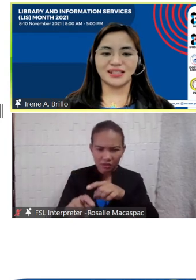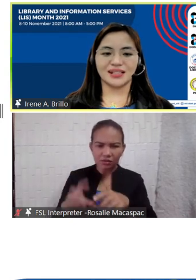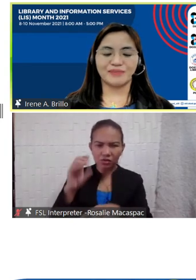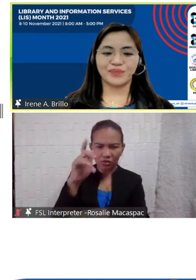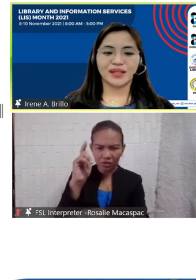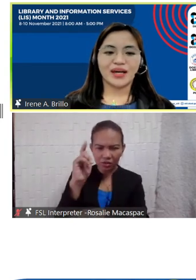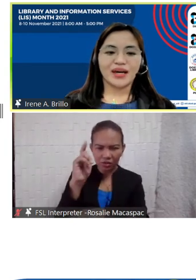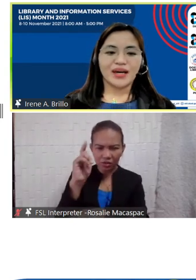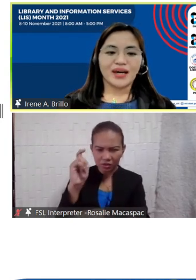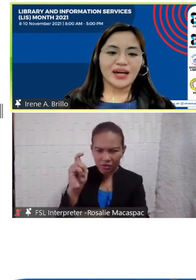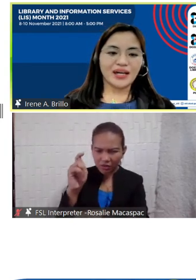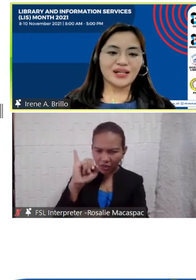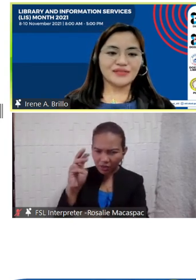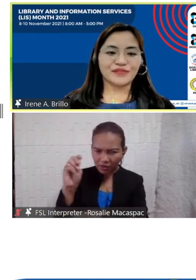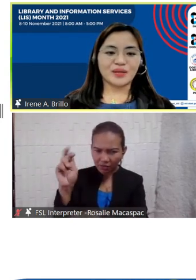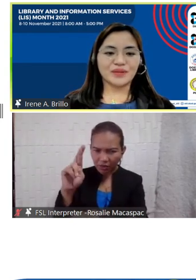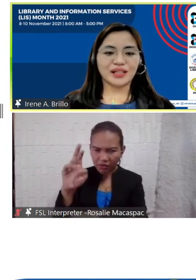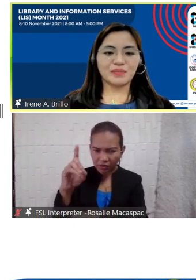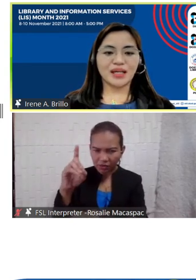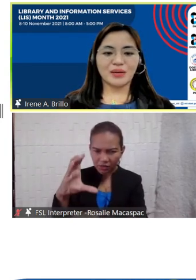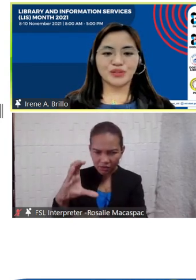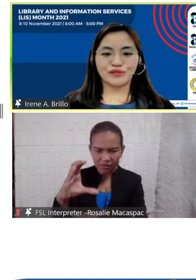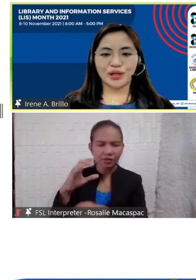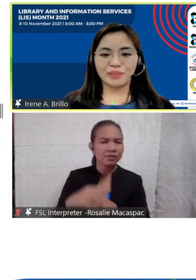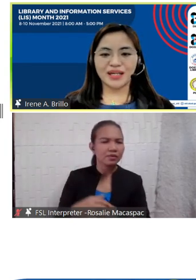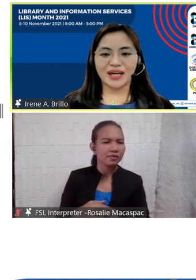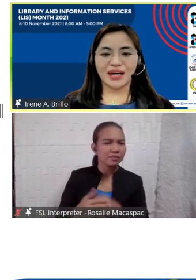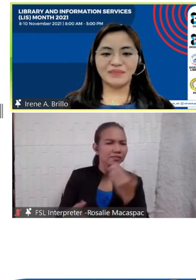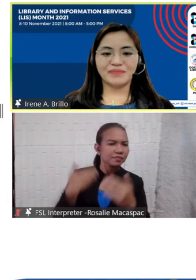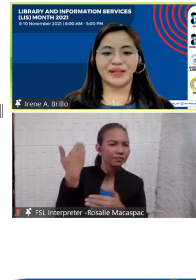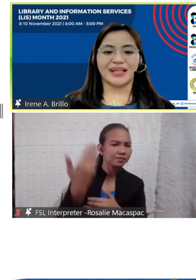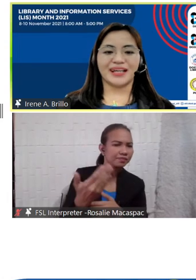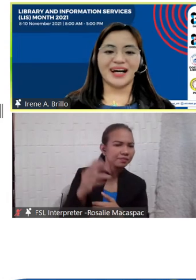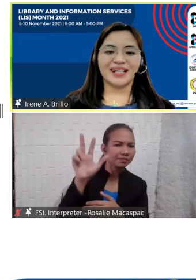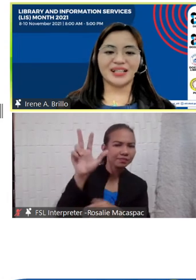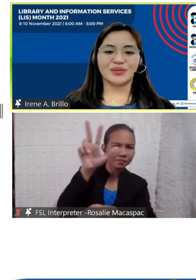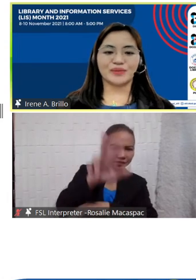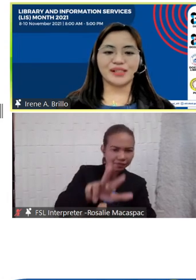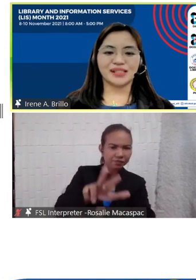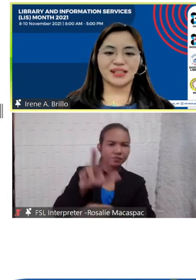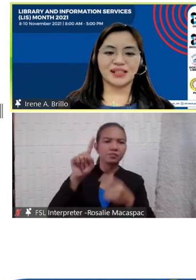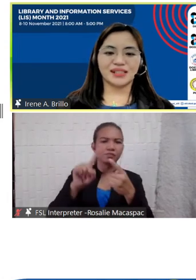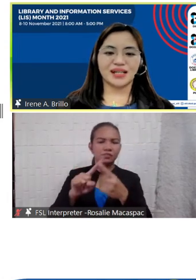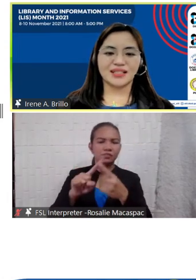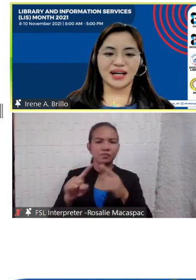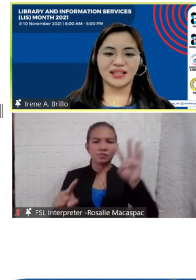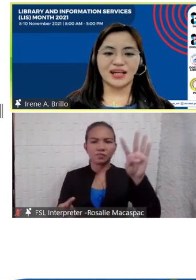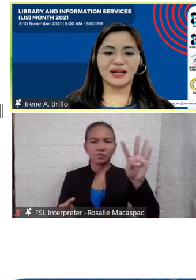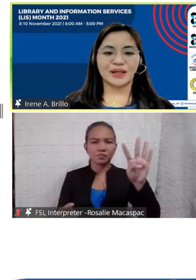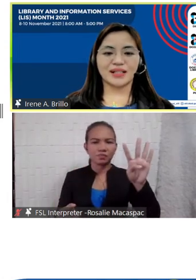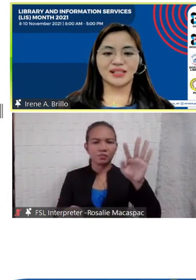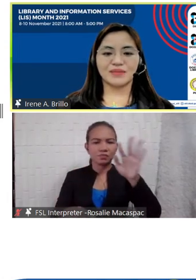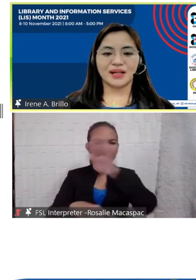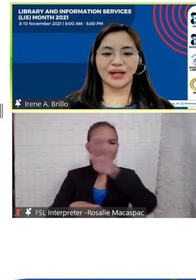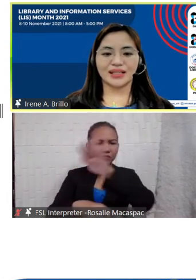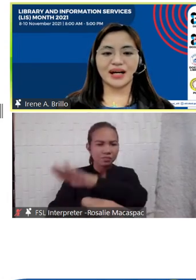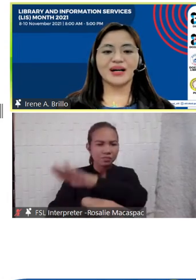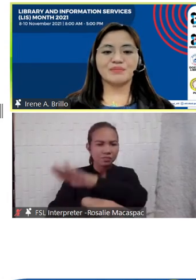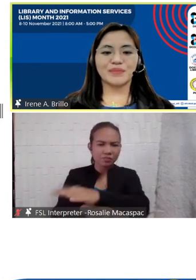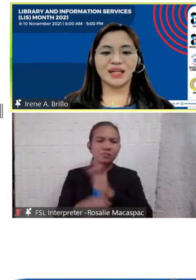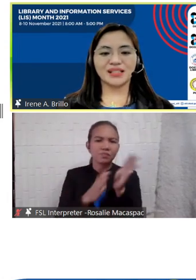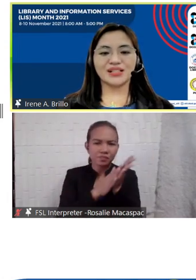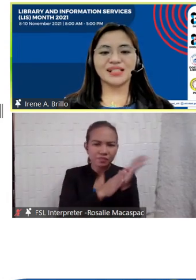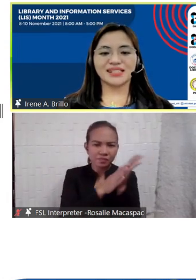DOST-MIRDC. And from 3 p.m. to 4 p.m., ayan, ito po isa din sa exciting para sa mga